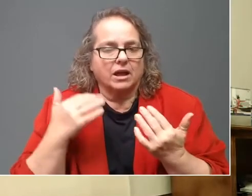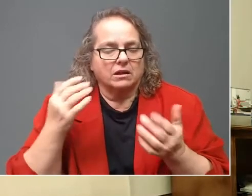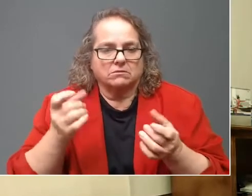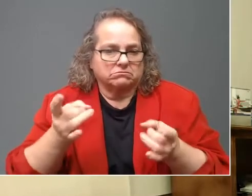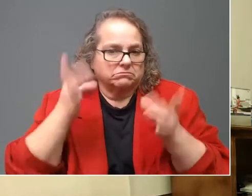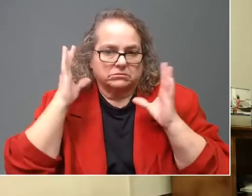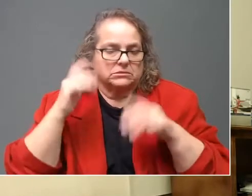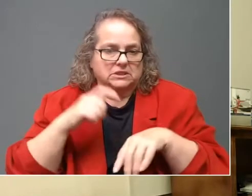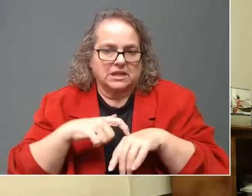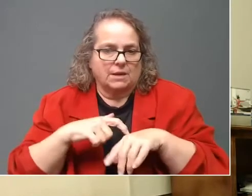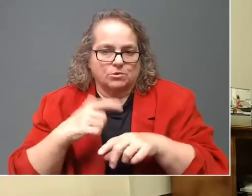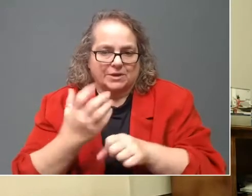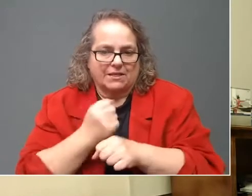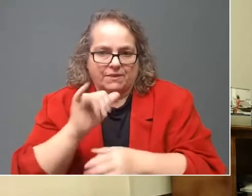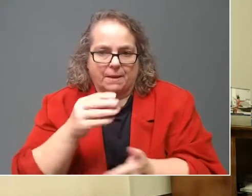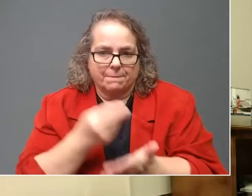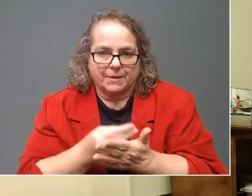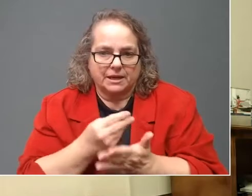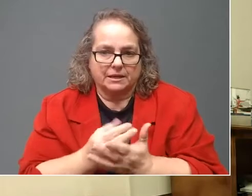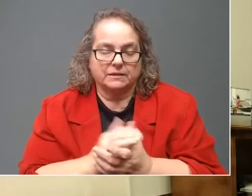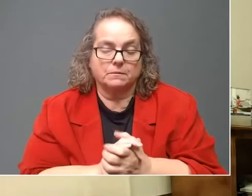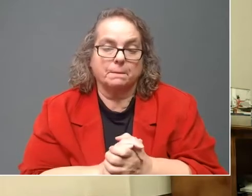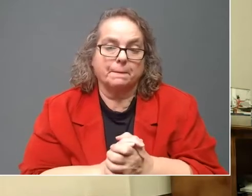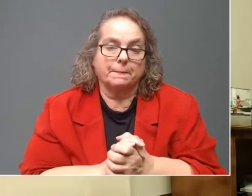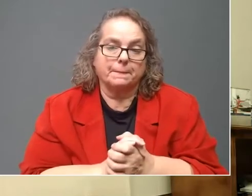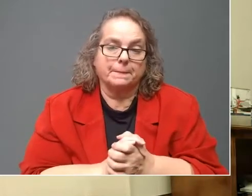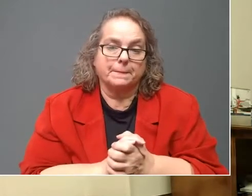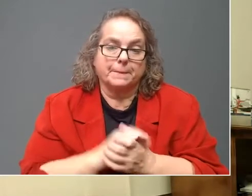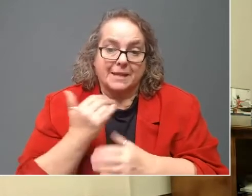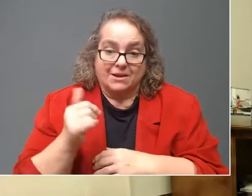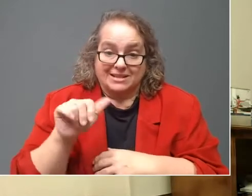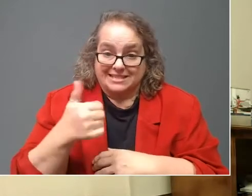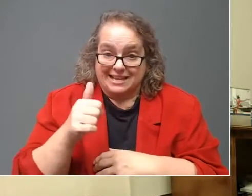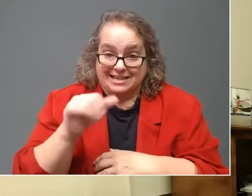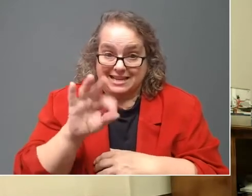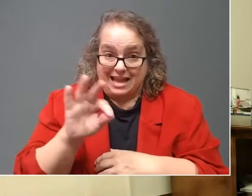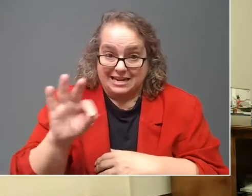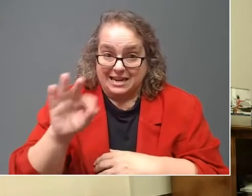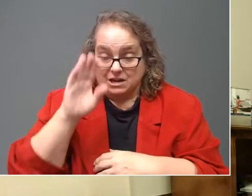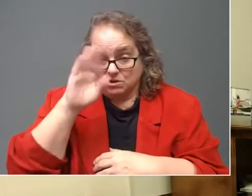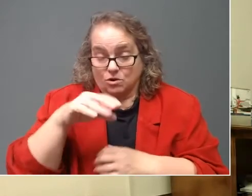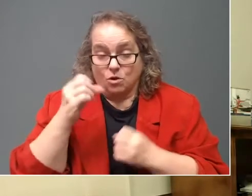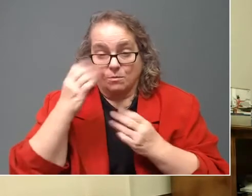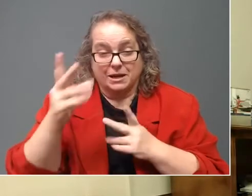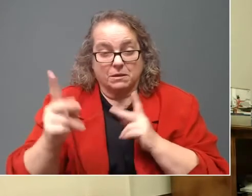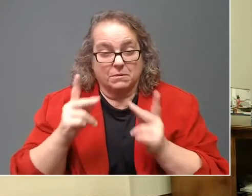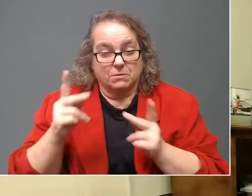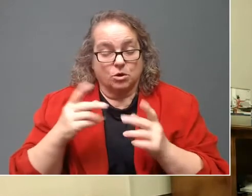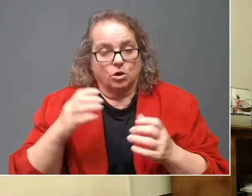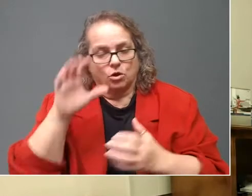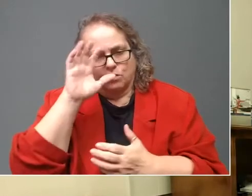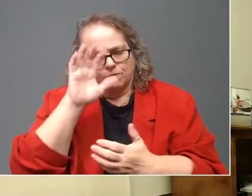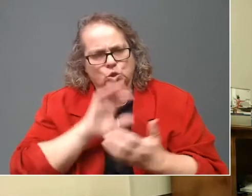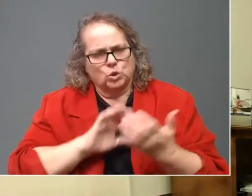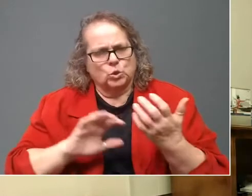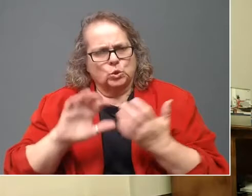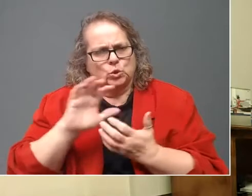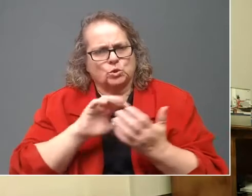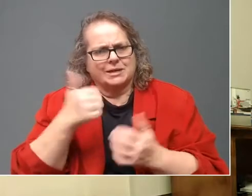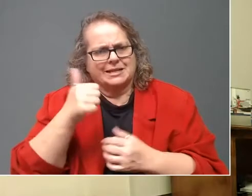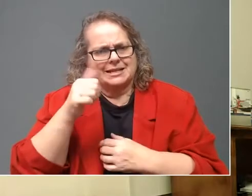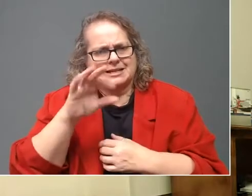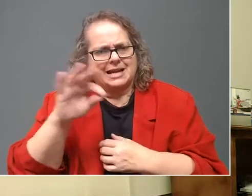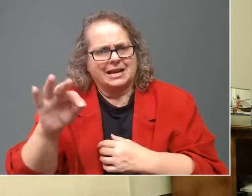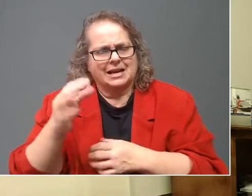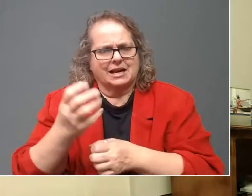money. Now, 1099s, we know a lot of people have been confused by the 1099s that have come out, that